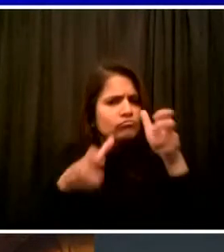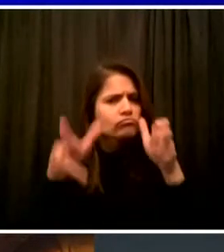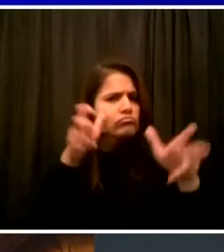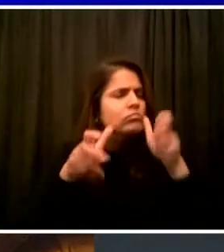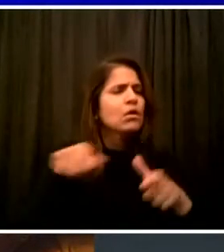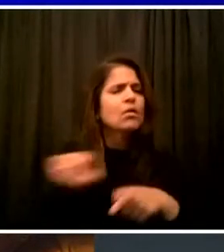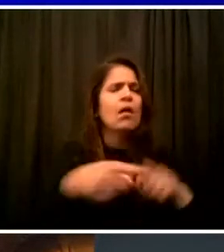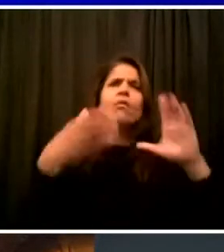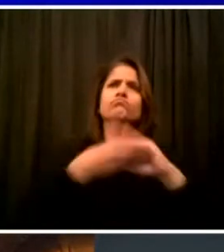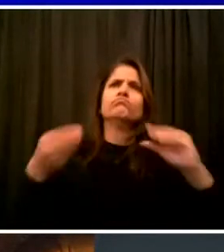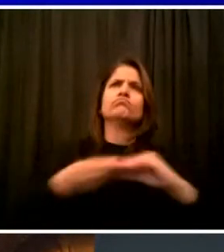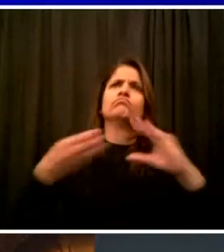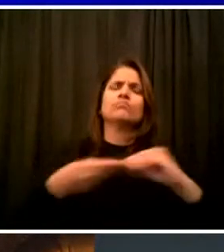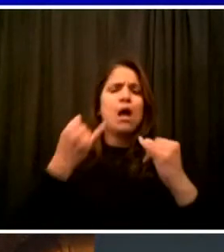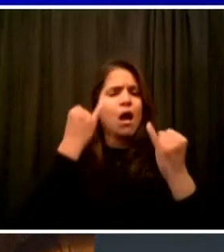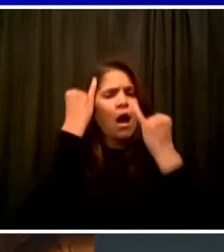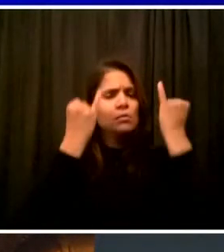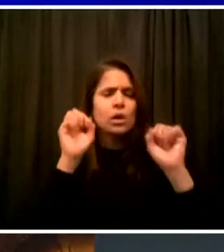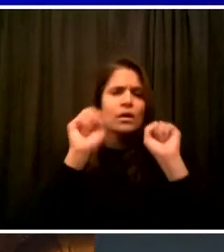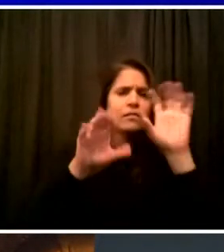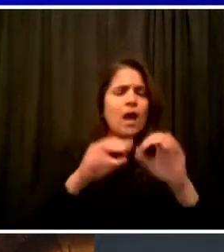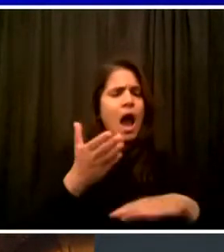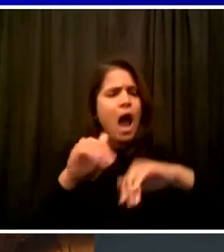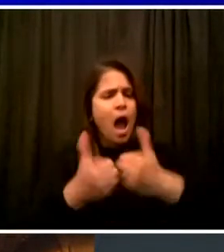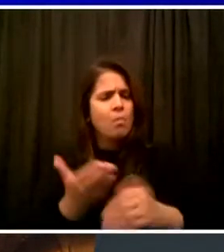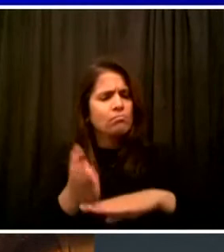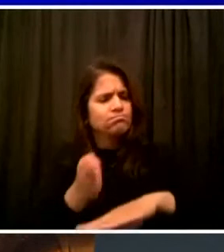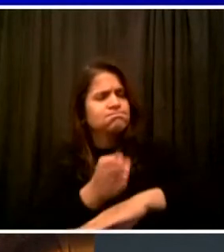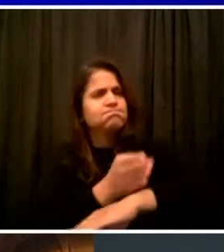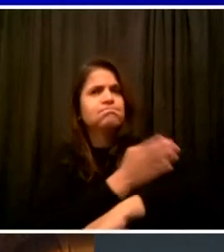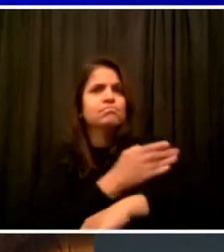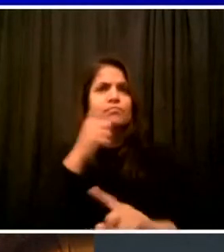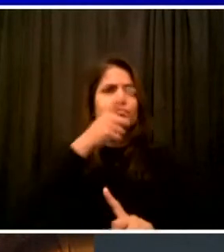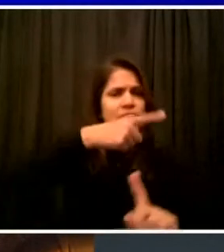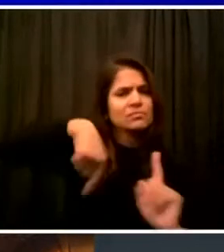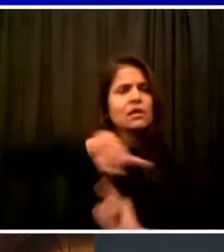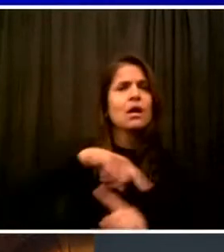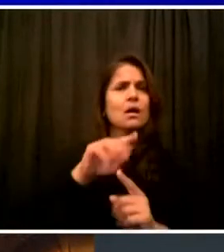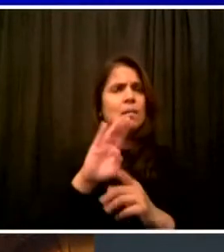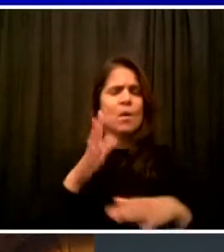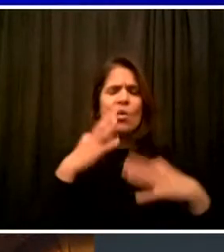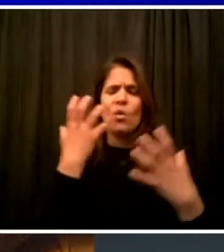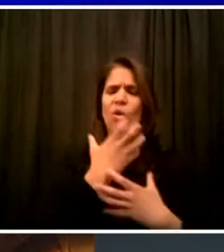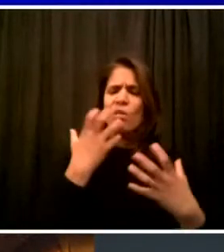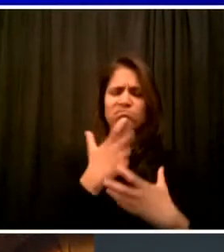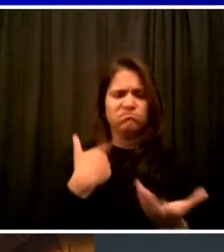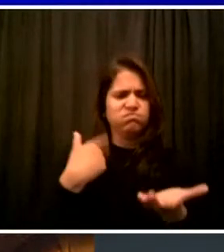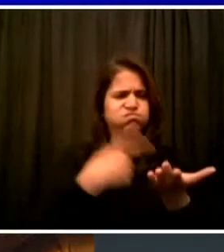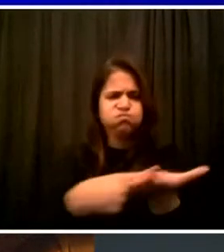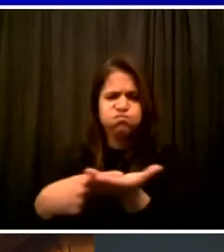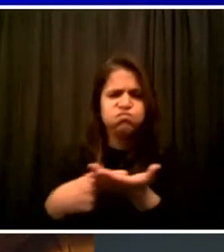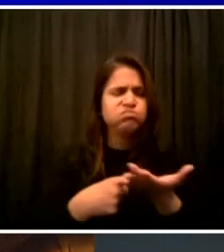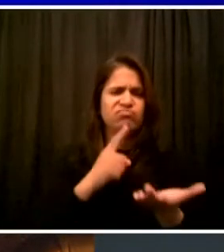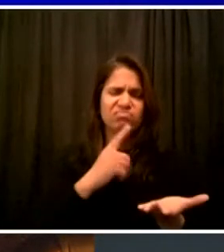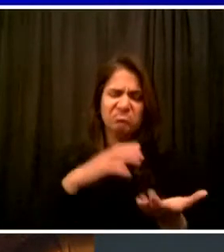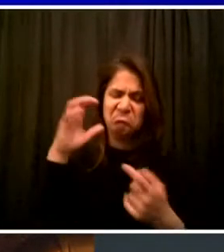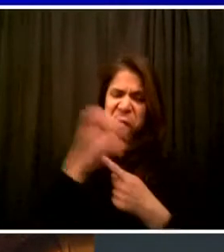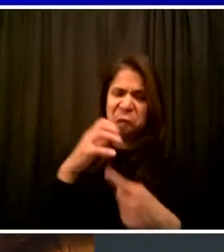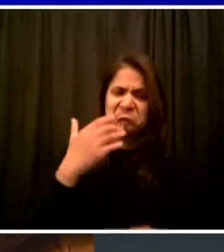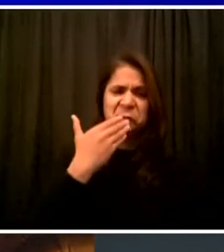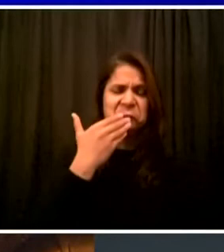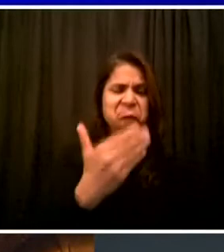conversation. Small business leaders from all 5 boroughs, folks who created from scratch the extraordinary businesses that they